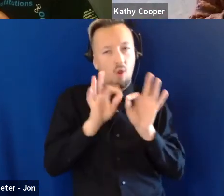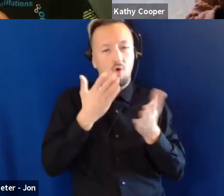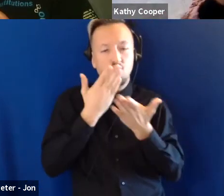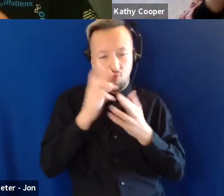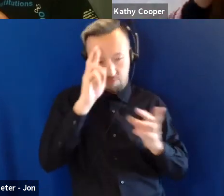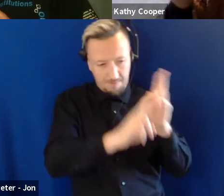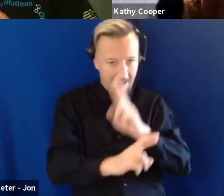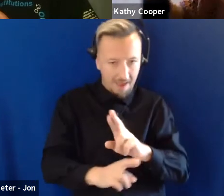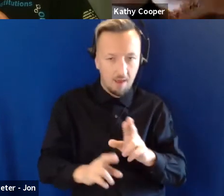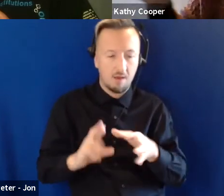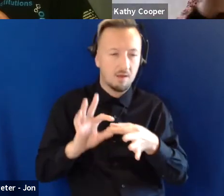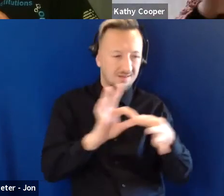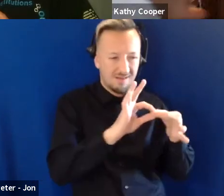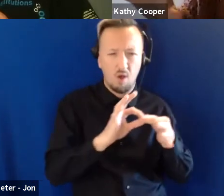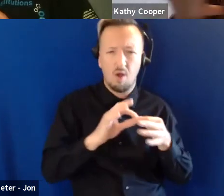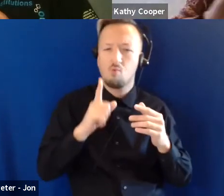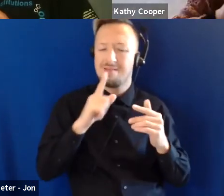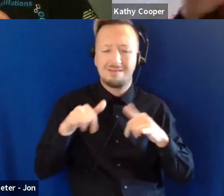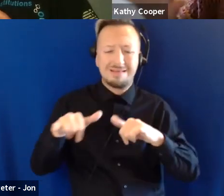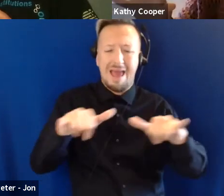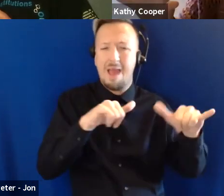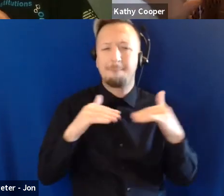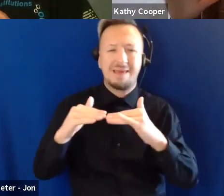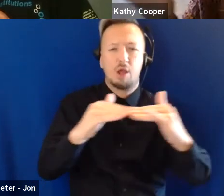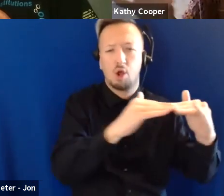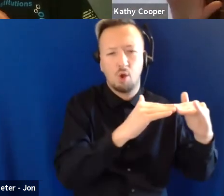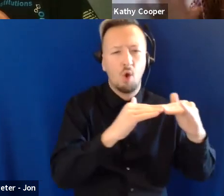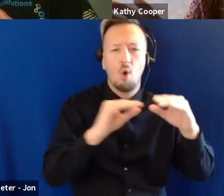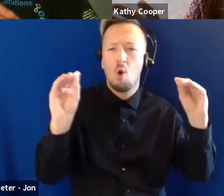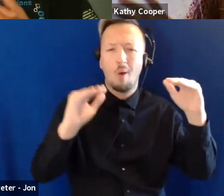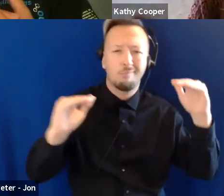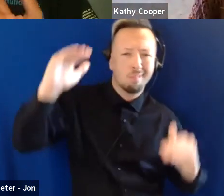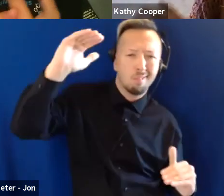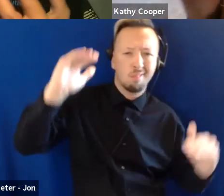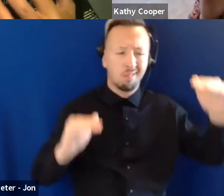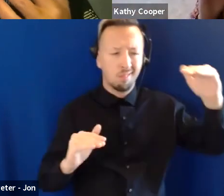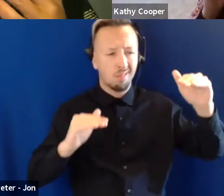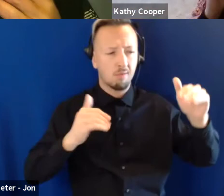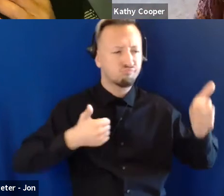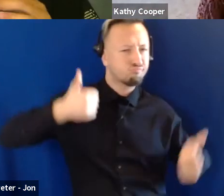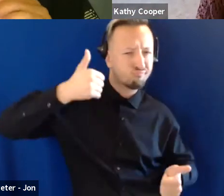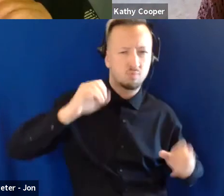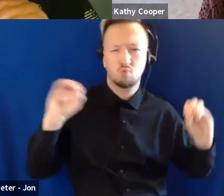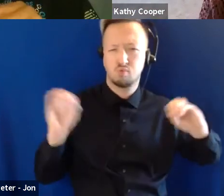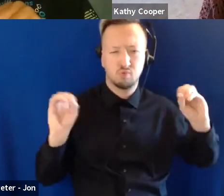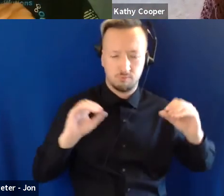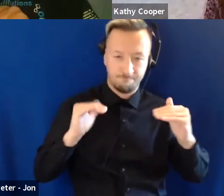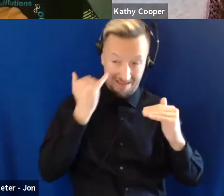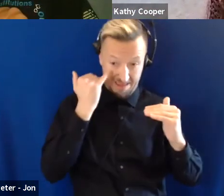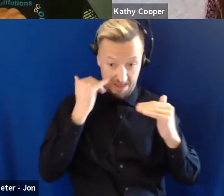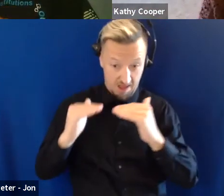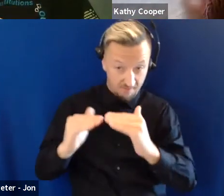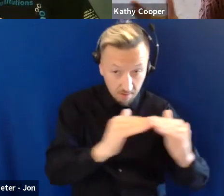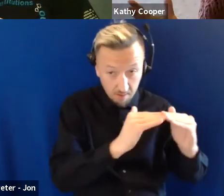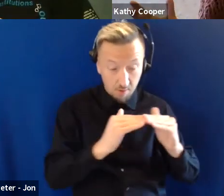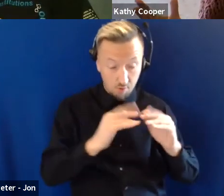are peers, SILC, DSE. Everybody's a peer. Nobody's above, below, anything like that. If you can all agree upon that, I think that a